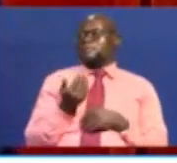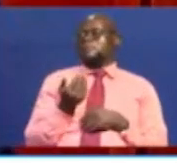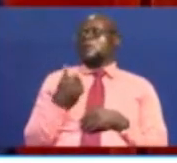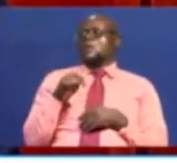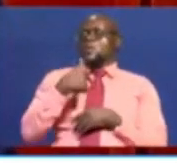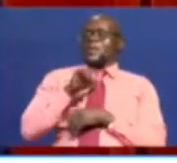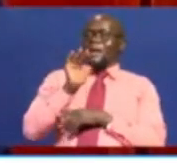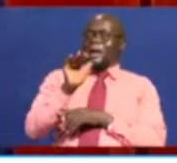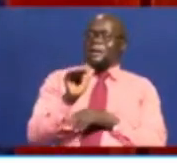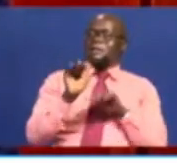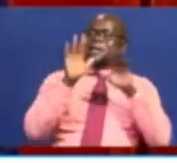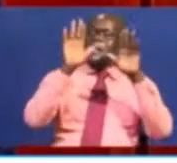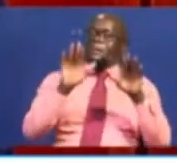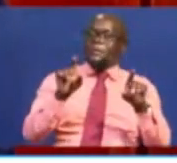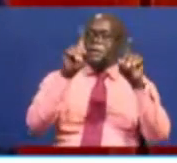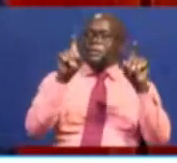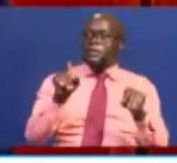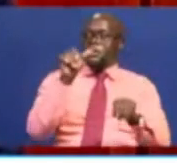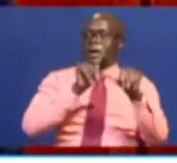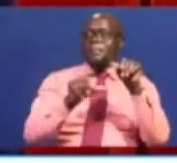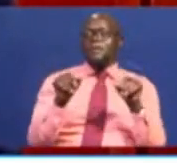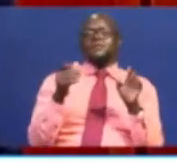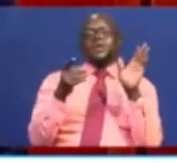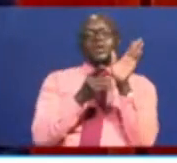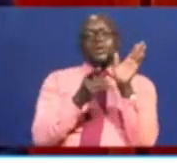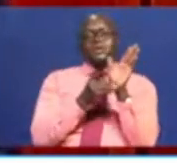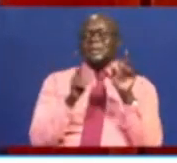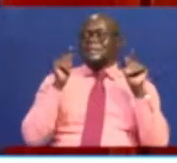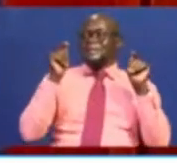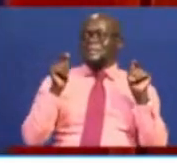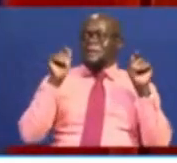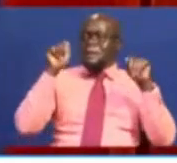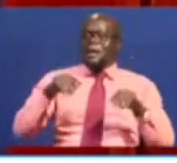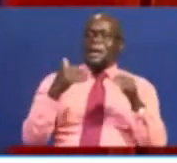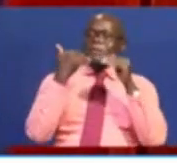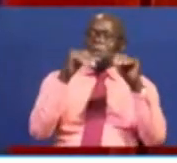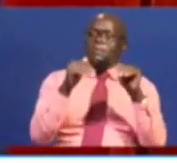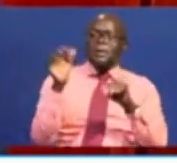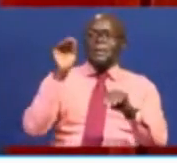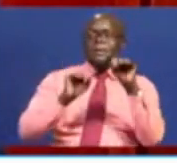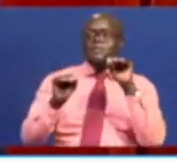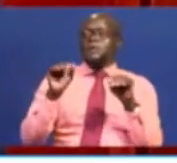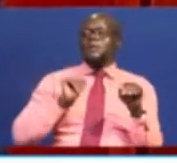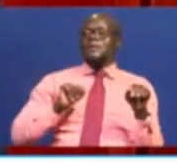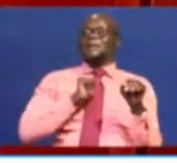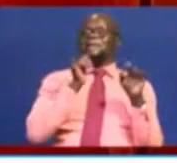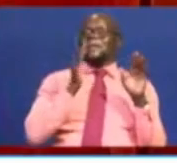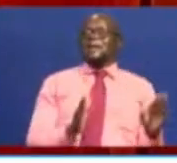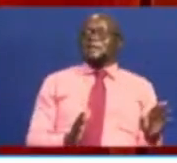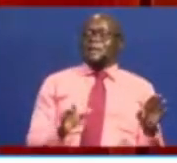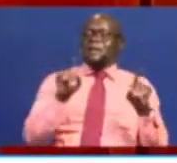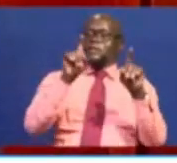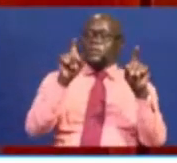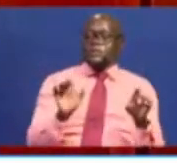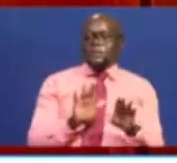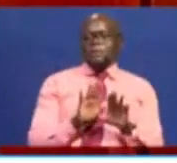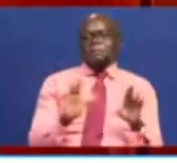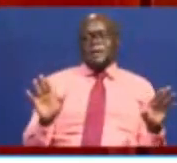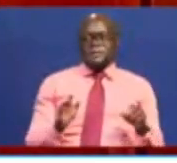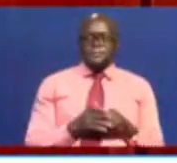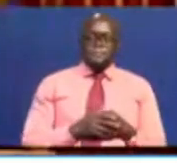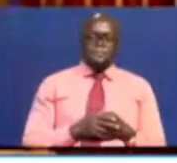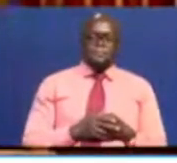here to ask critical questions about the doctor's strike. Can you limit the contribution of the senator to a question, Mr.